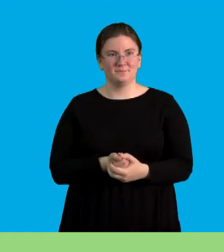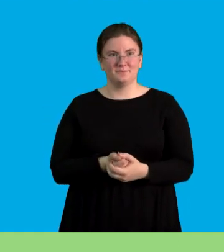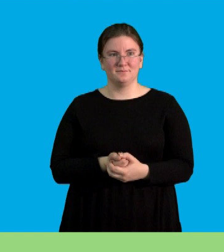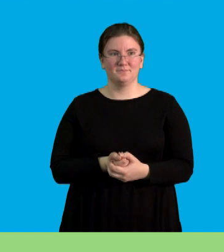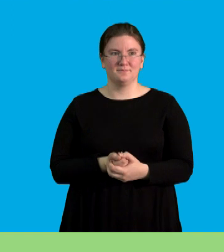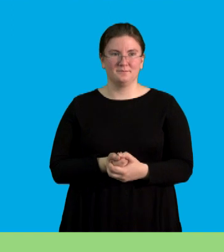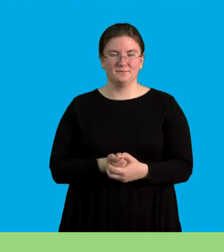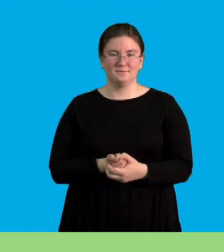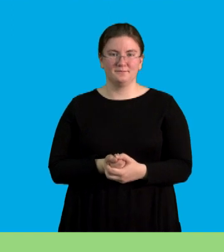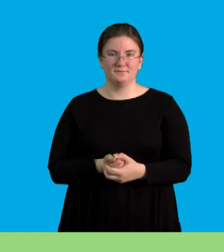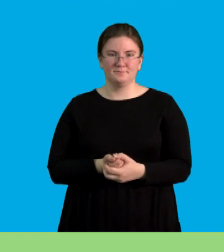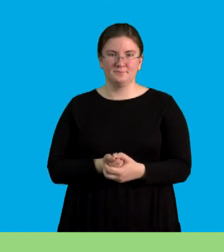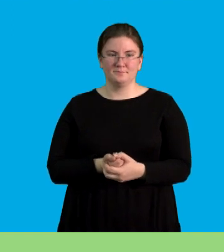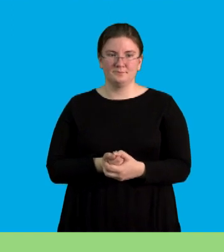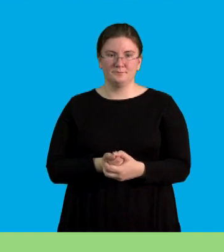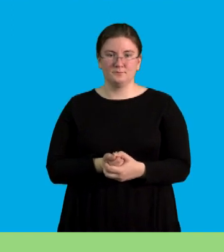animals.